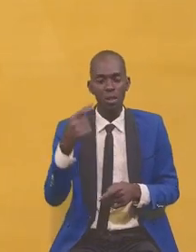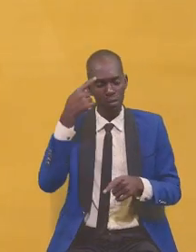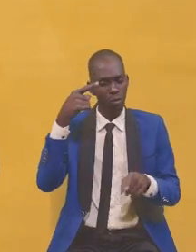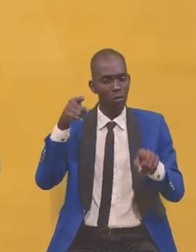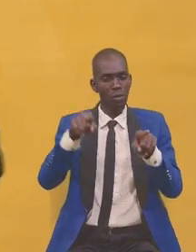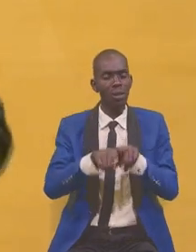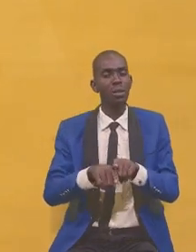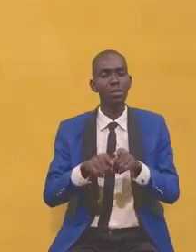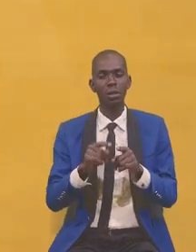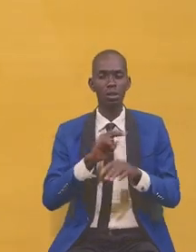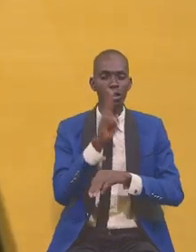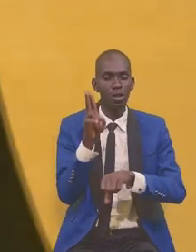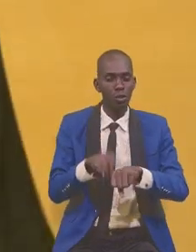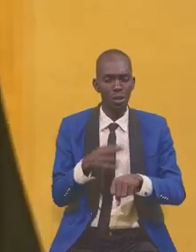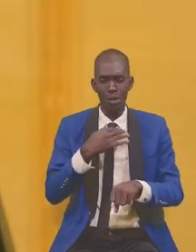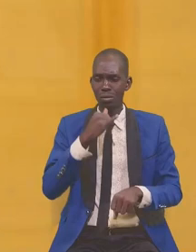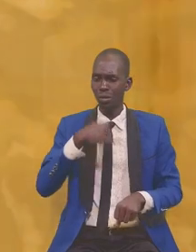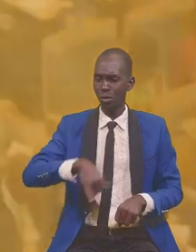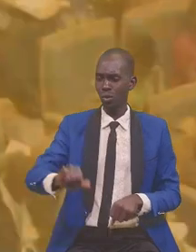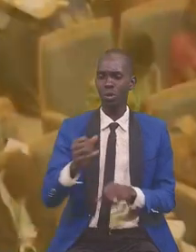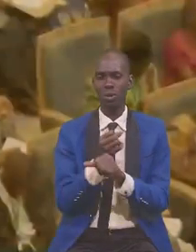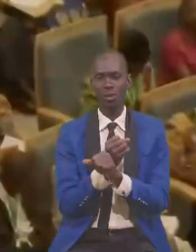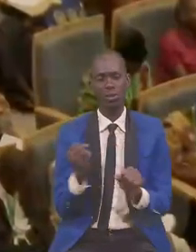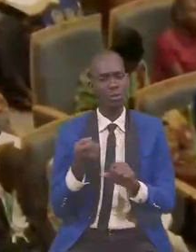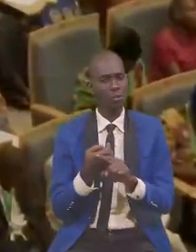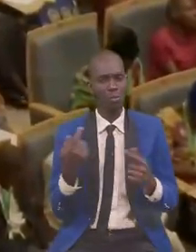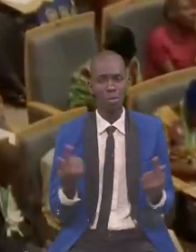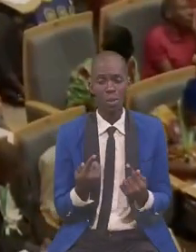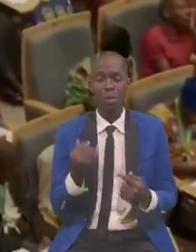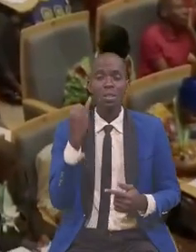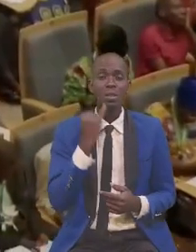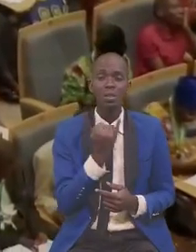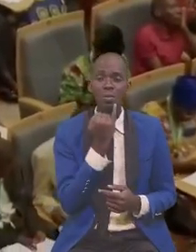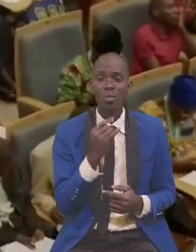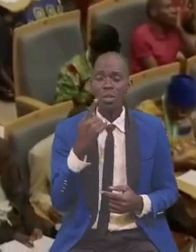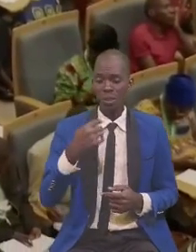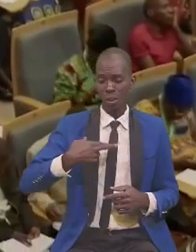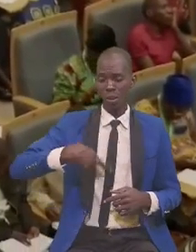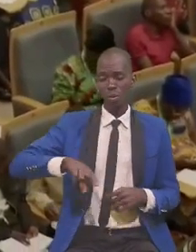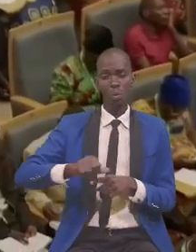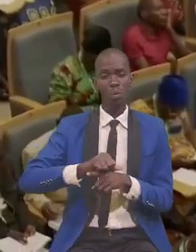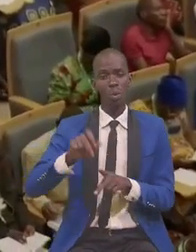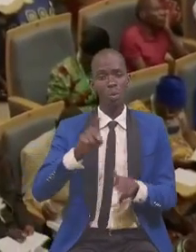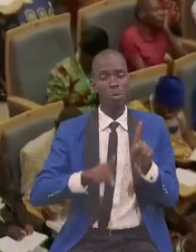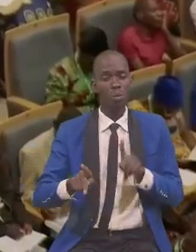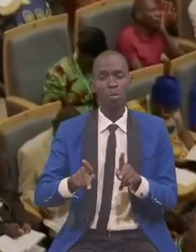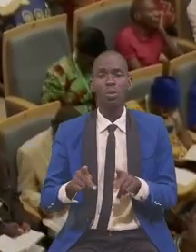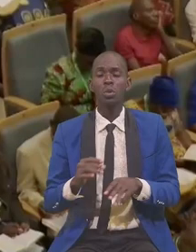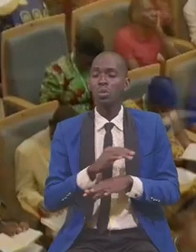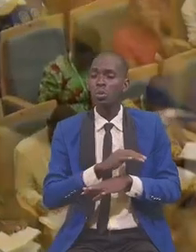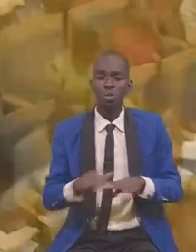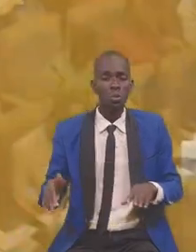without repentance. Israel, the religious people, cannot even know God